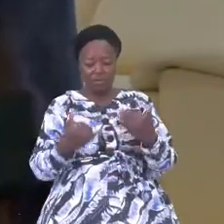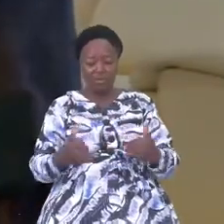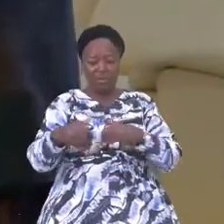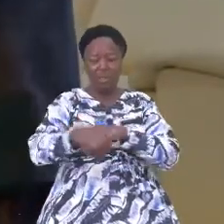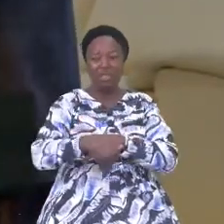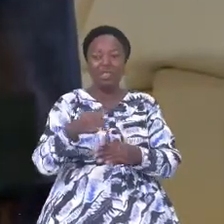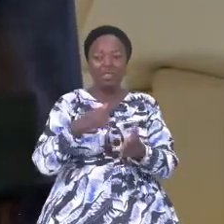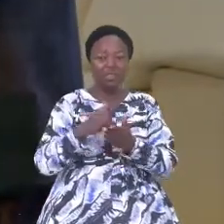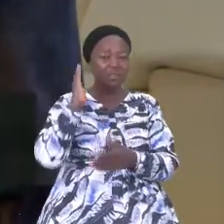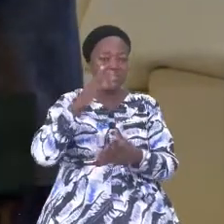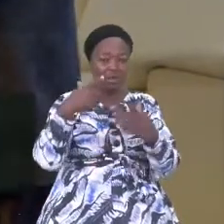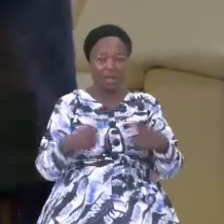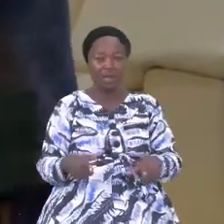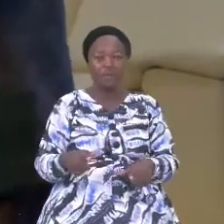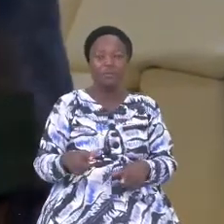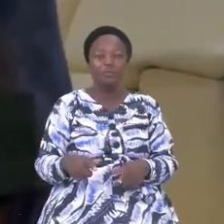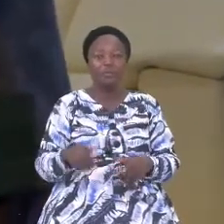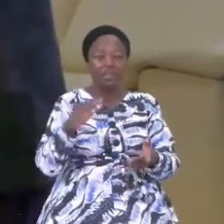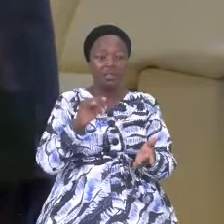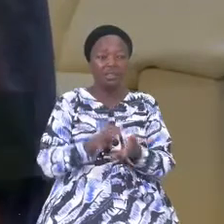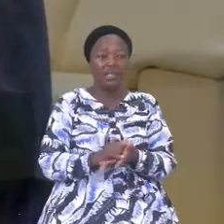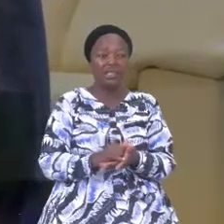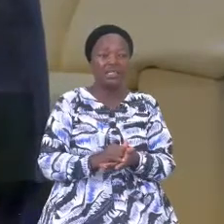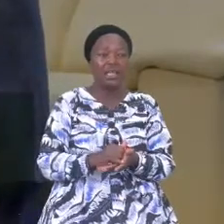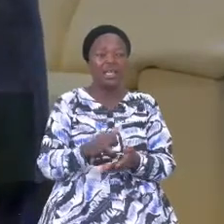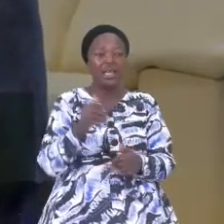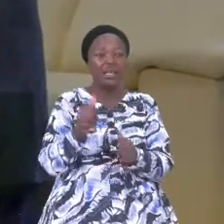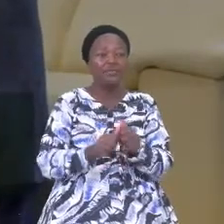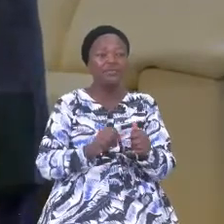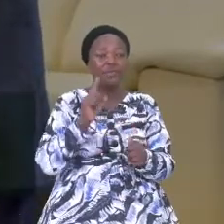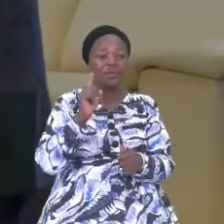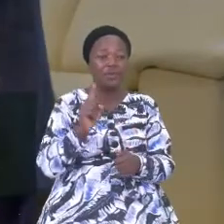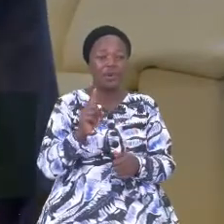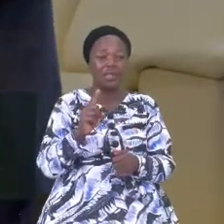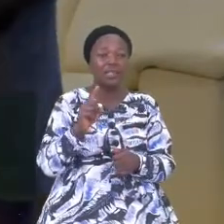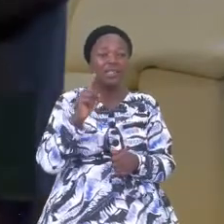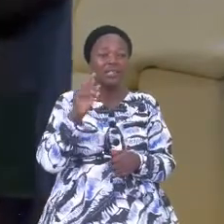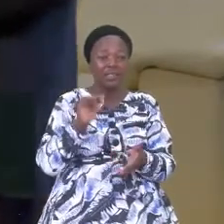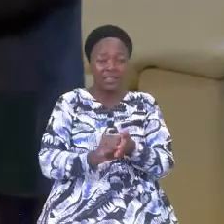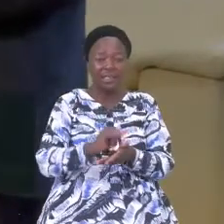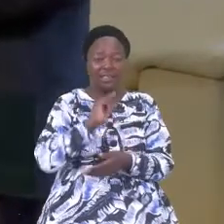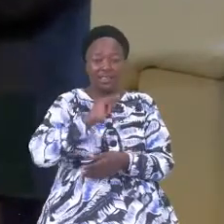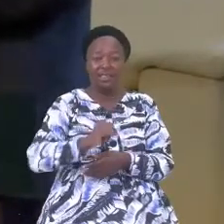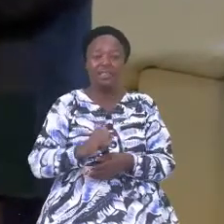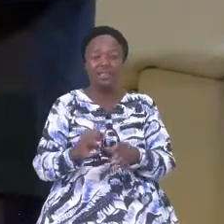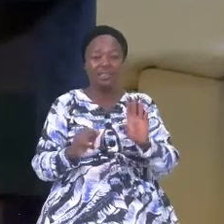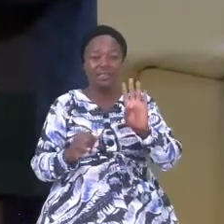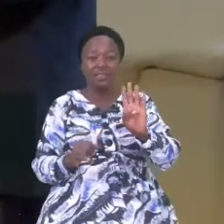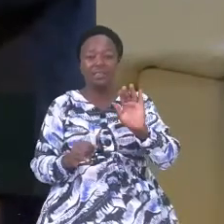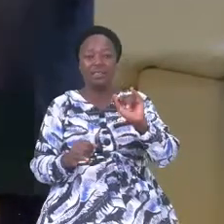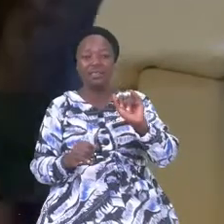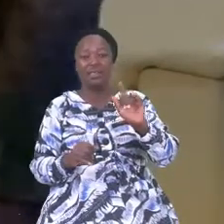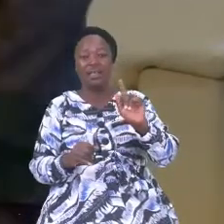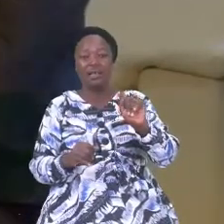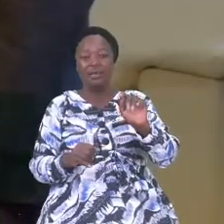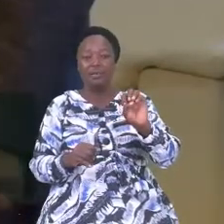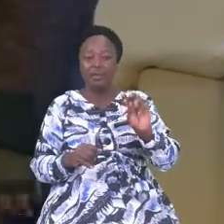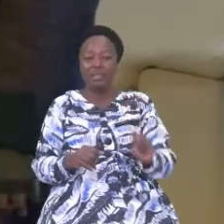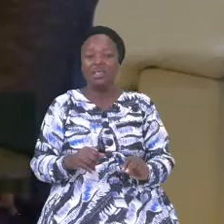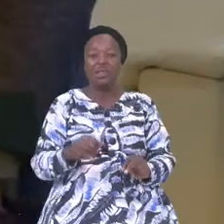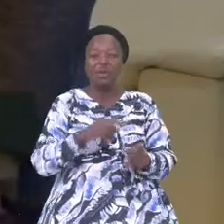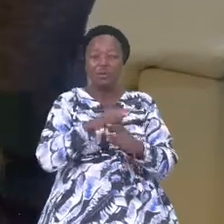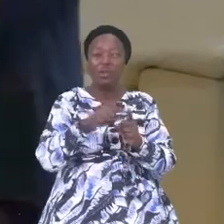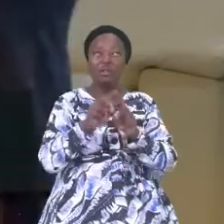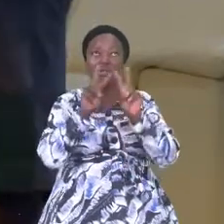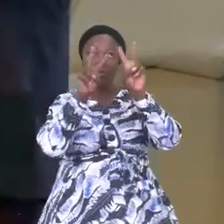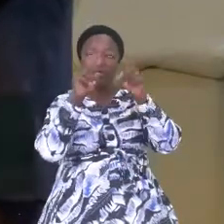to pass that everyone that is beaten, when he looketh